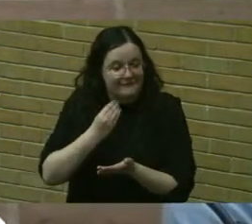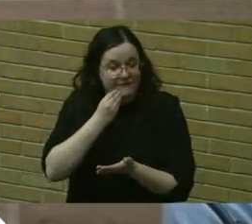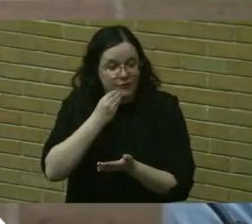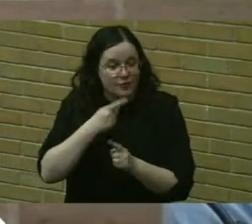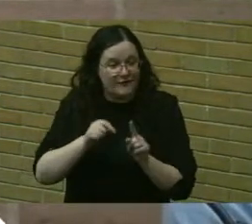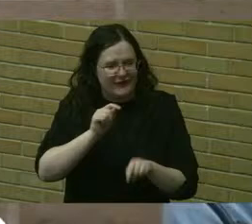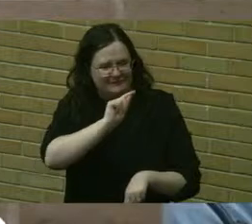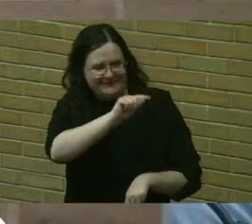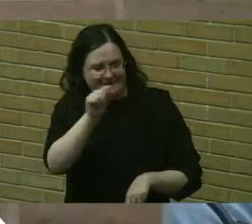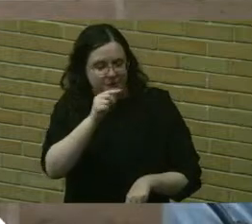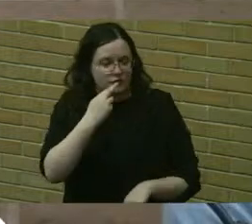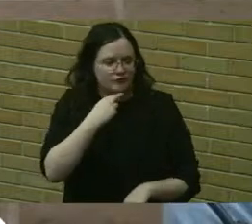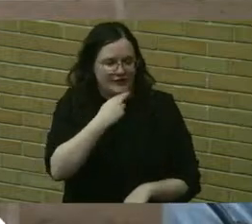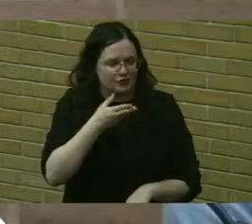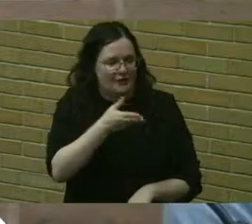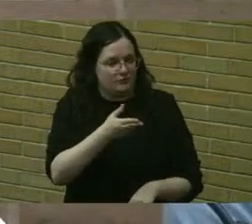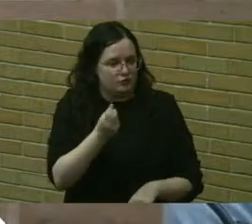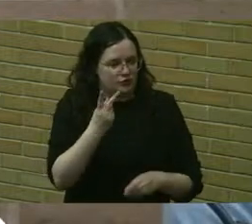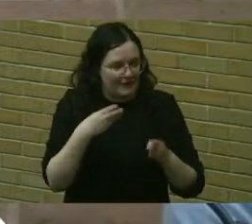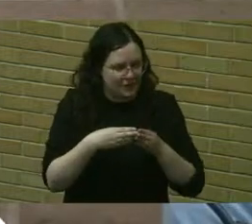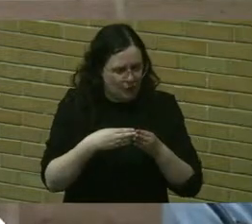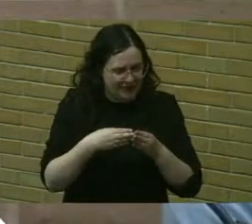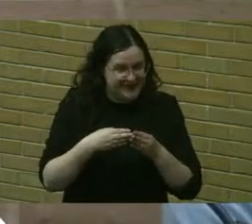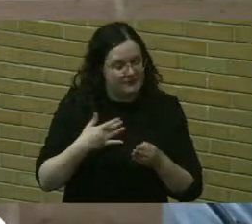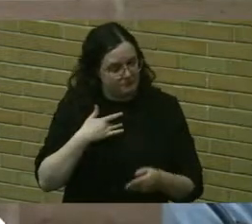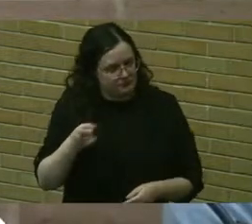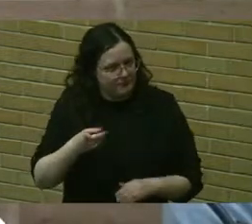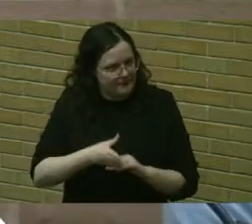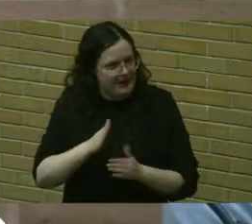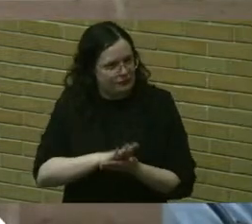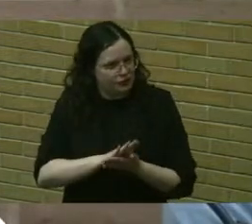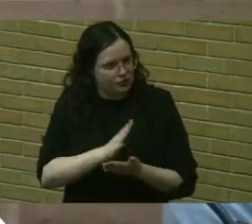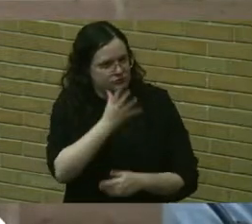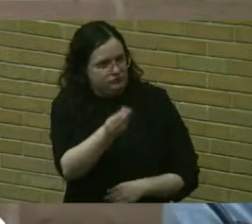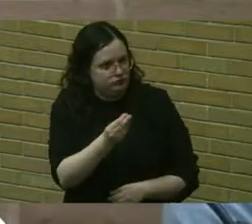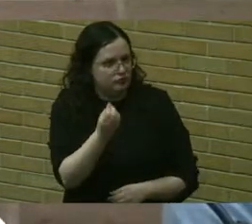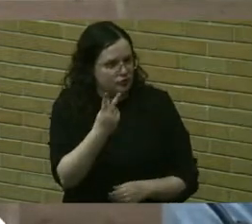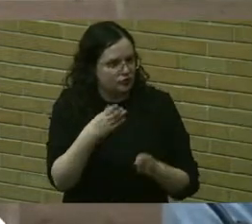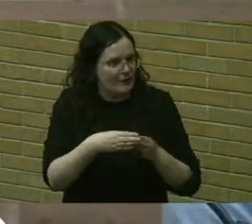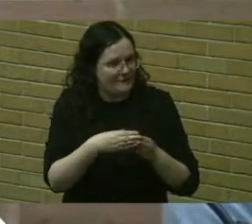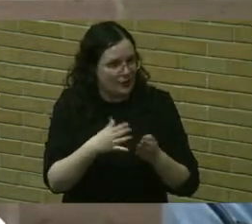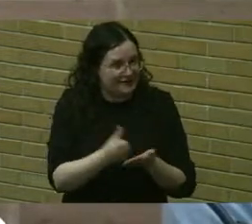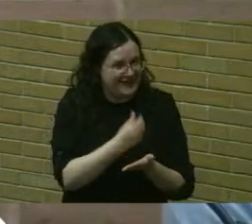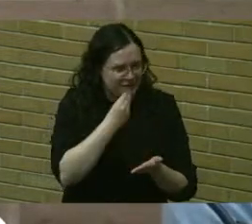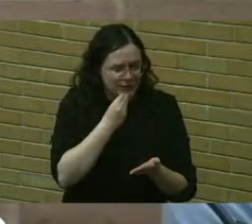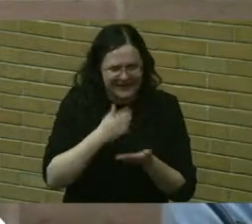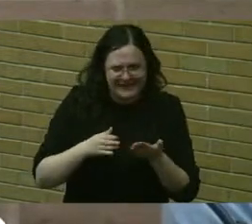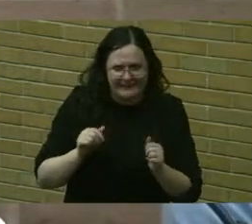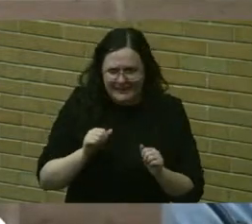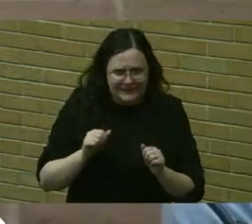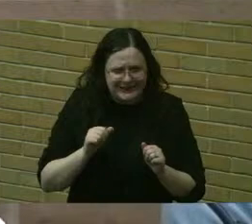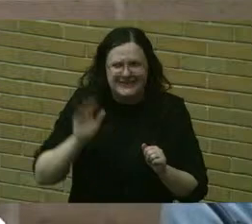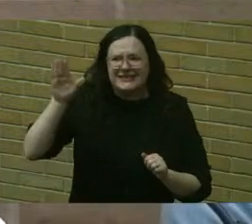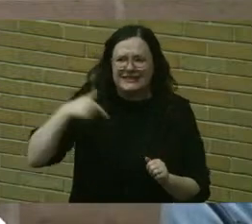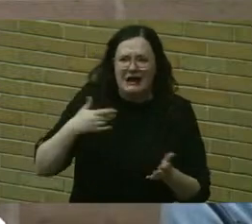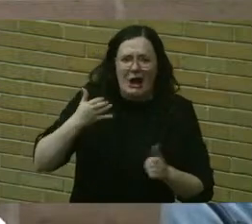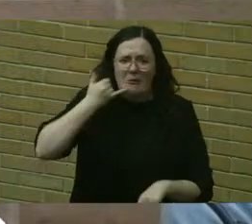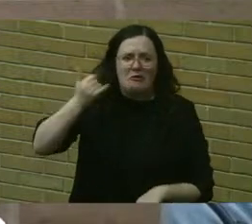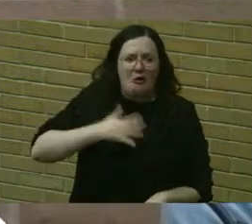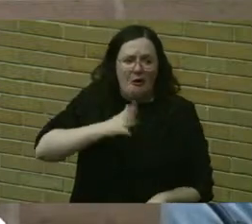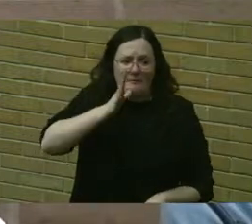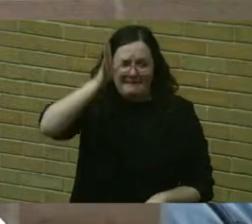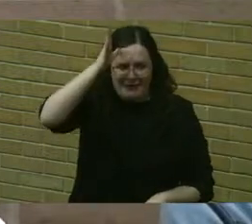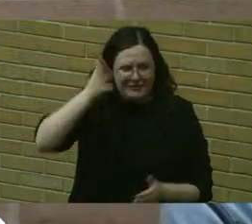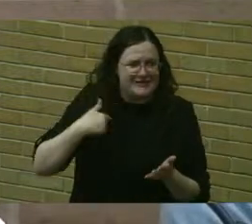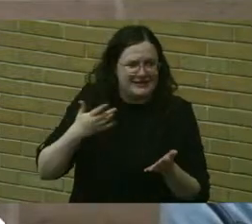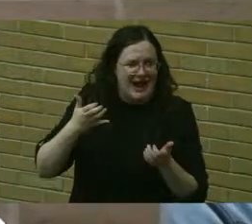food establishments at 12 Corners, like they often do. Some wanted to call their parents. One student wanted to insert himself into the